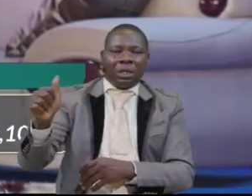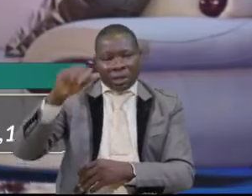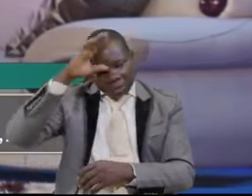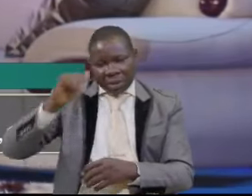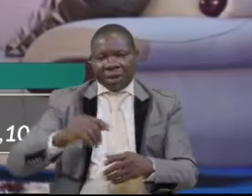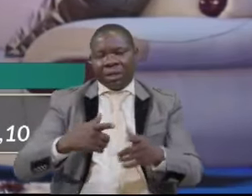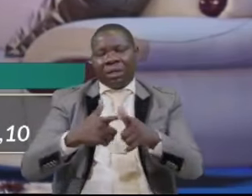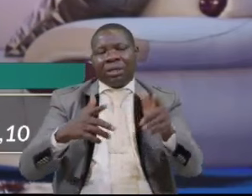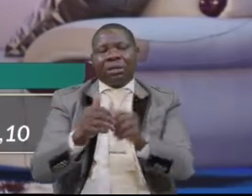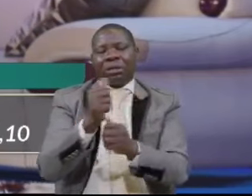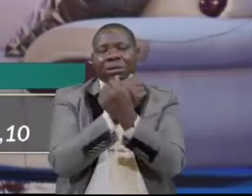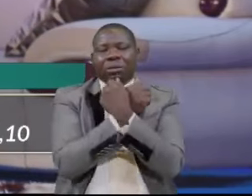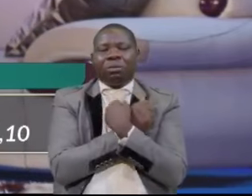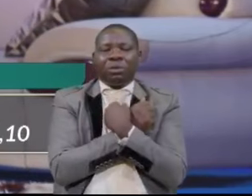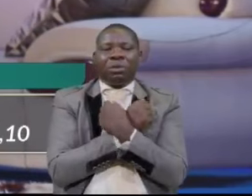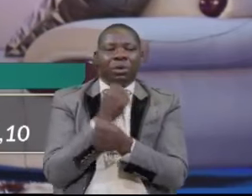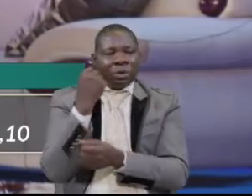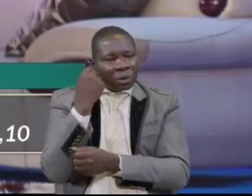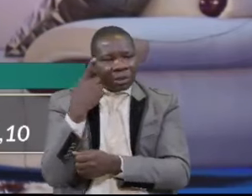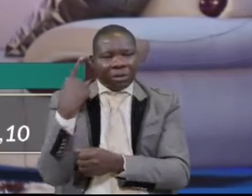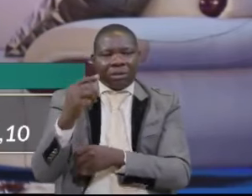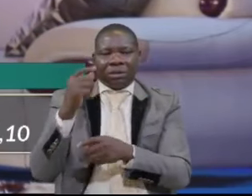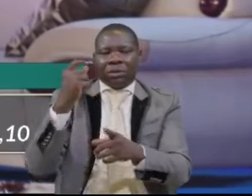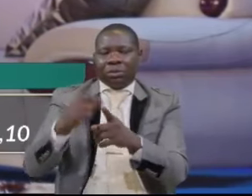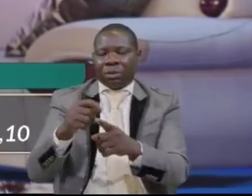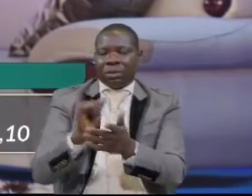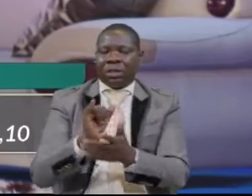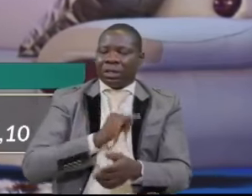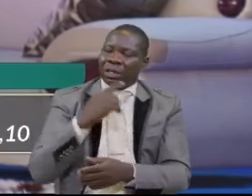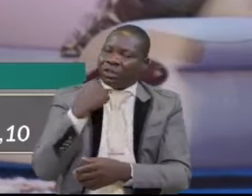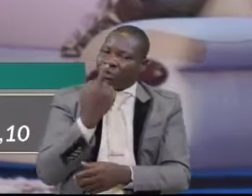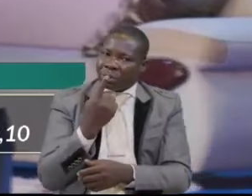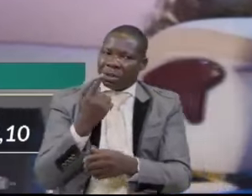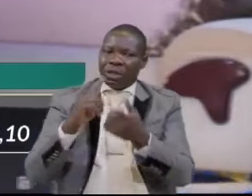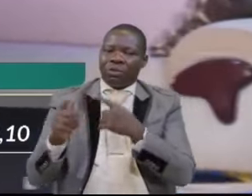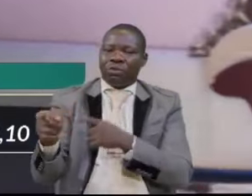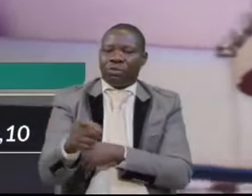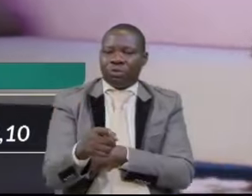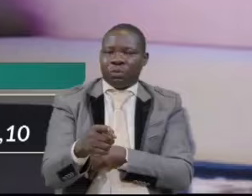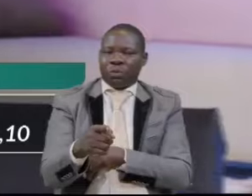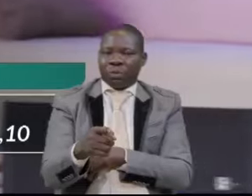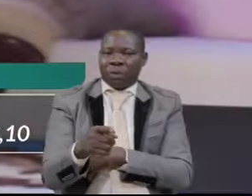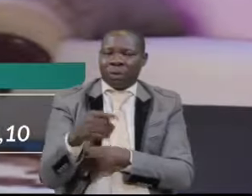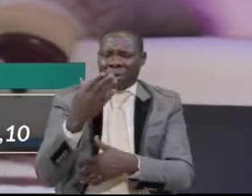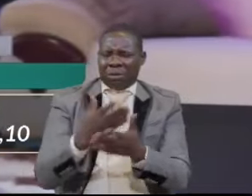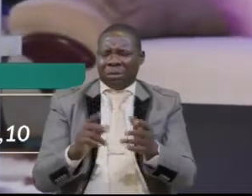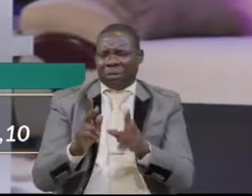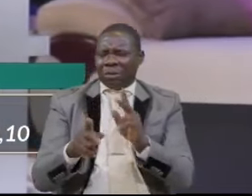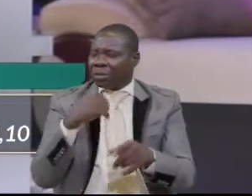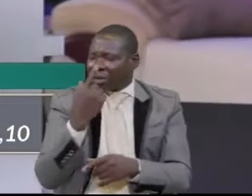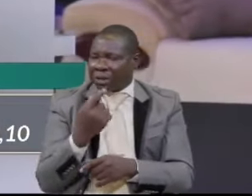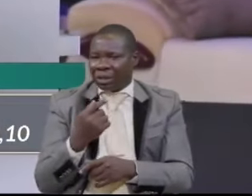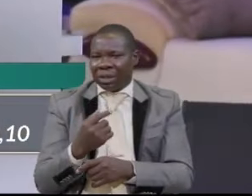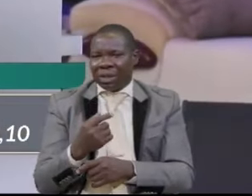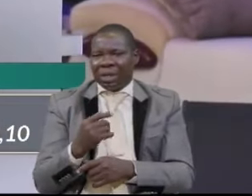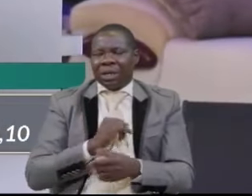beloved, understand the words that I speak unto thee. You know, some people say, I became saved, I